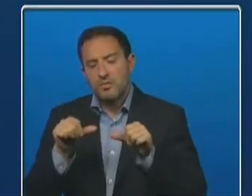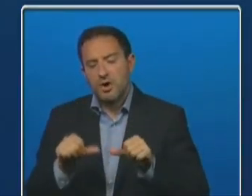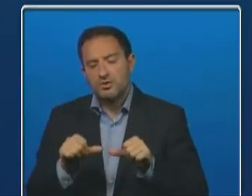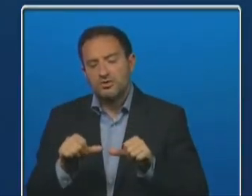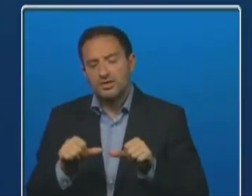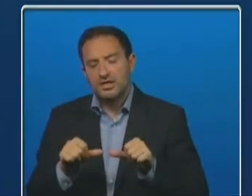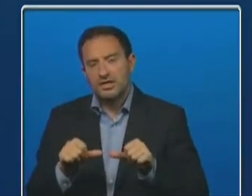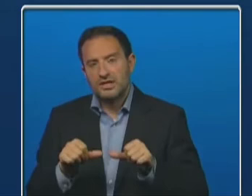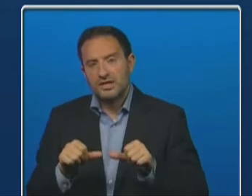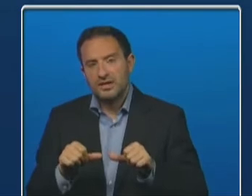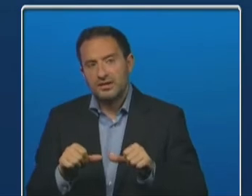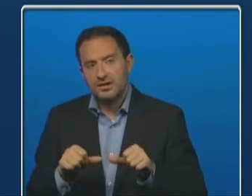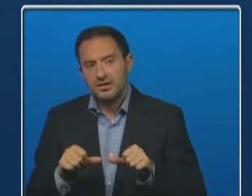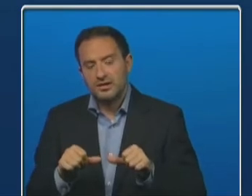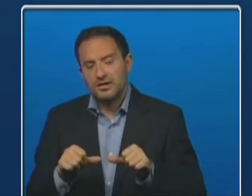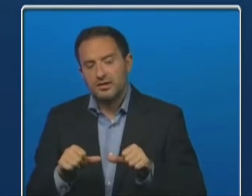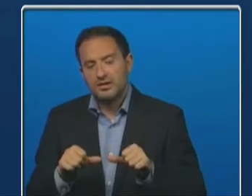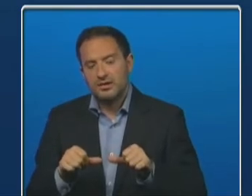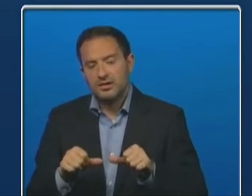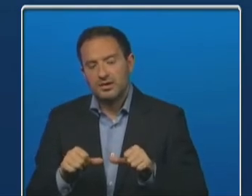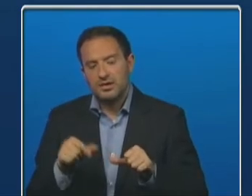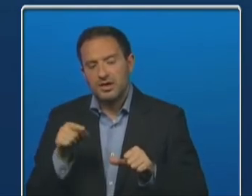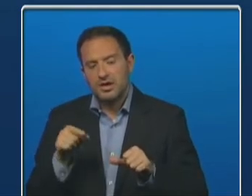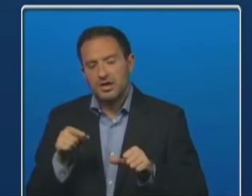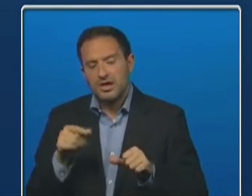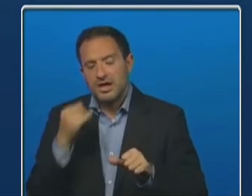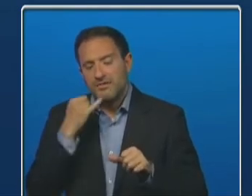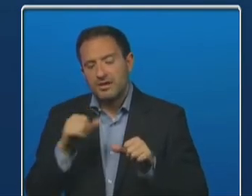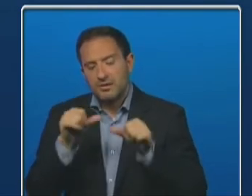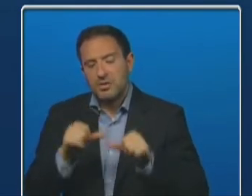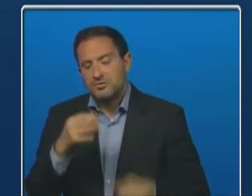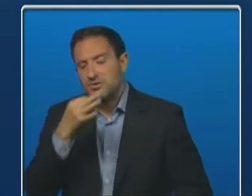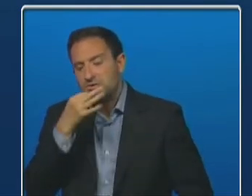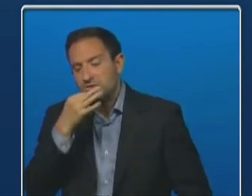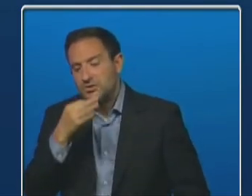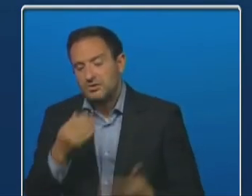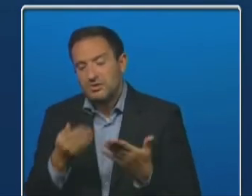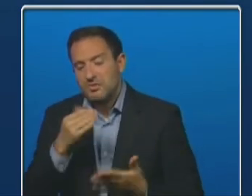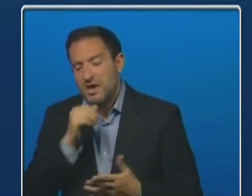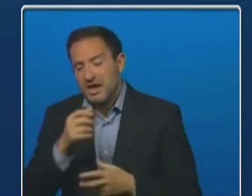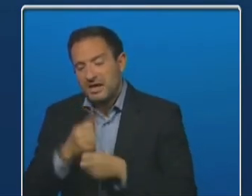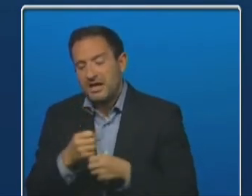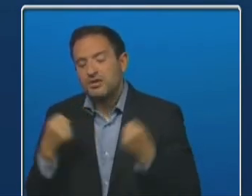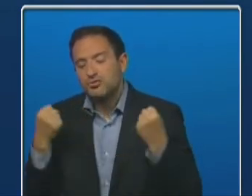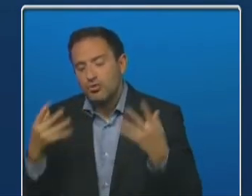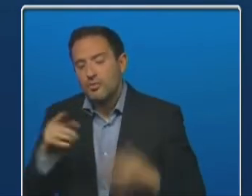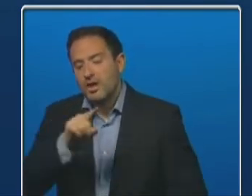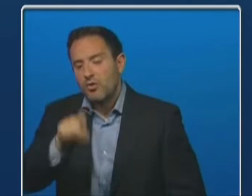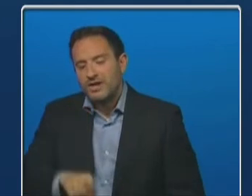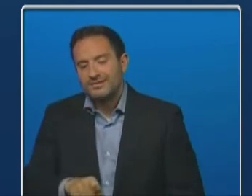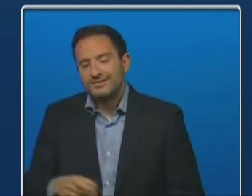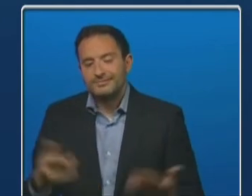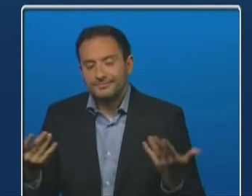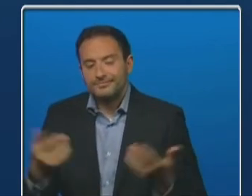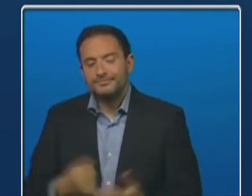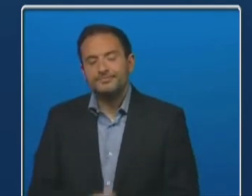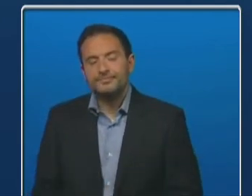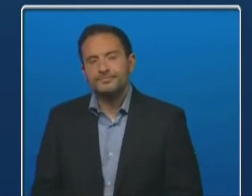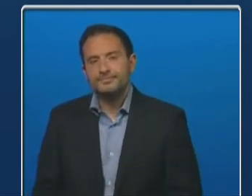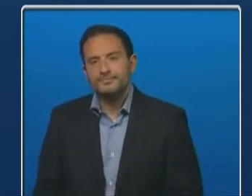you might end up avoiding a lot of these questions, but thank you much. I'm sure they're working on it. Thank you.